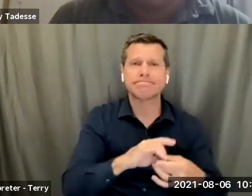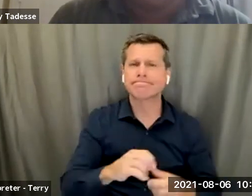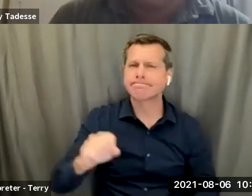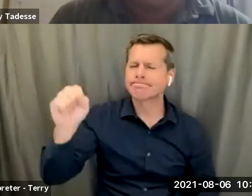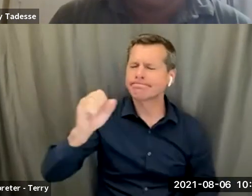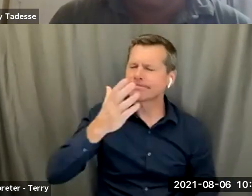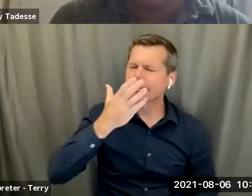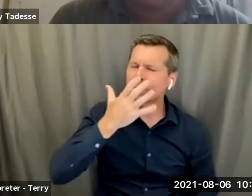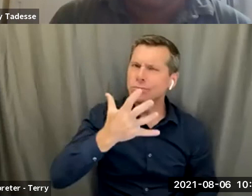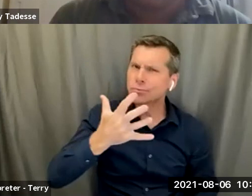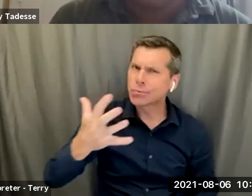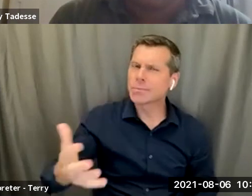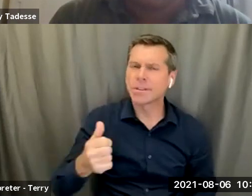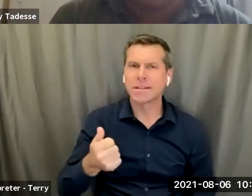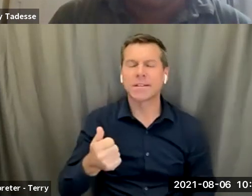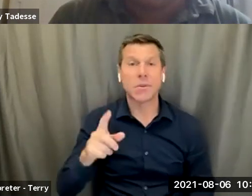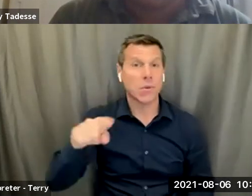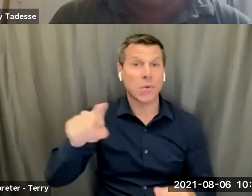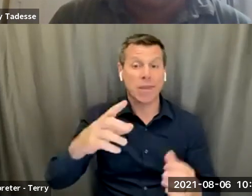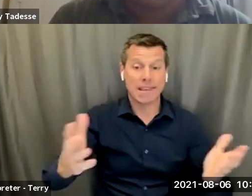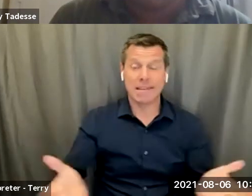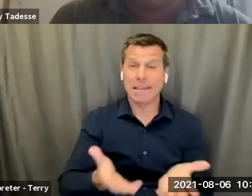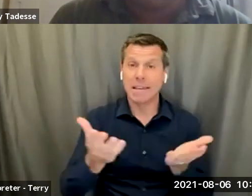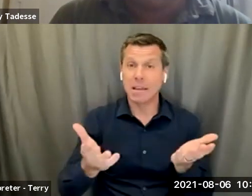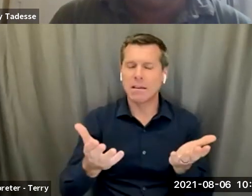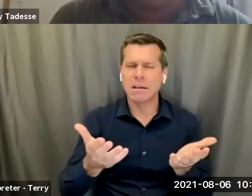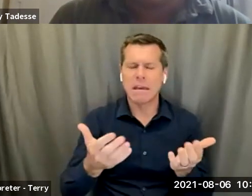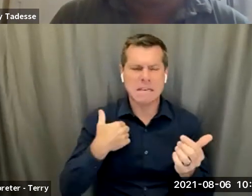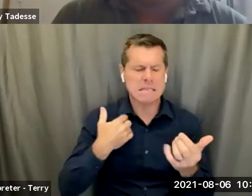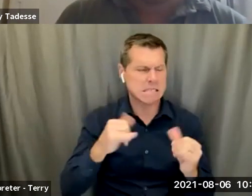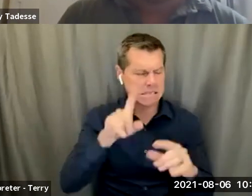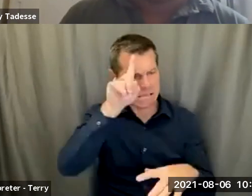here. We appreciate it very much. If you have any questions, please get in touch with Kirsten or myself.